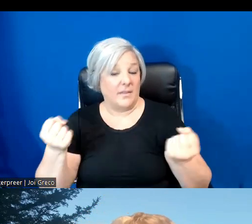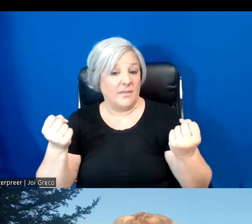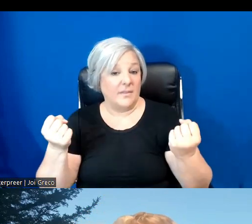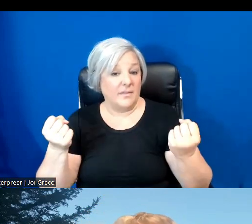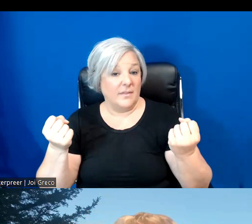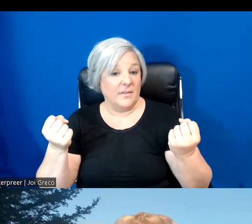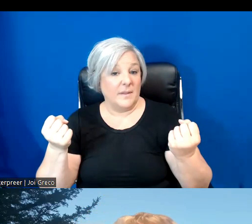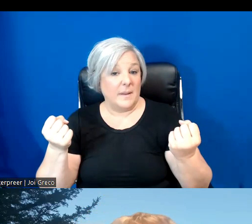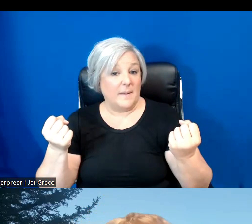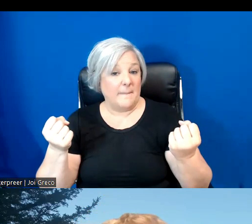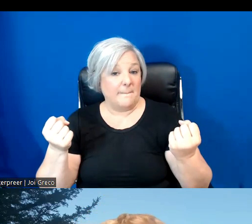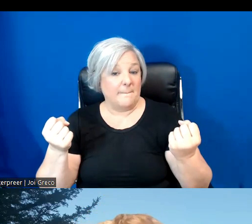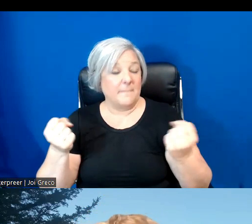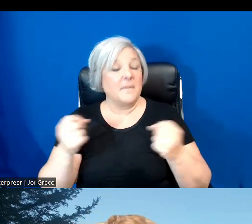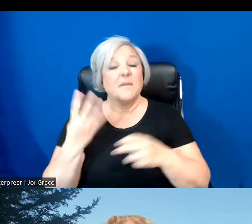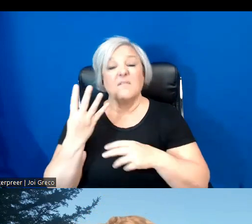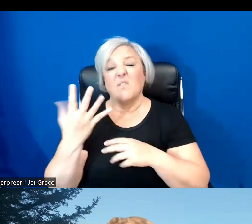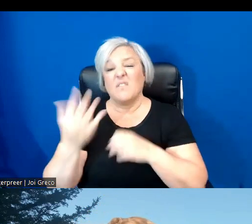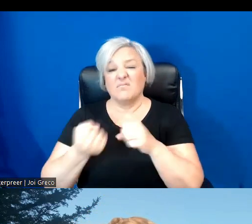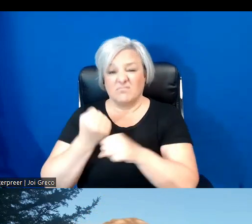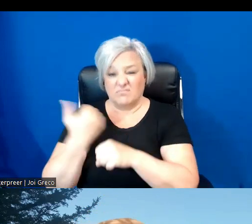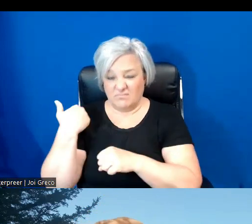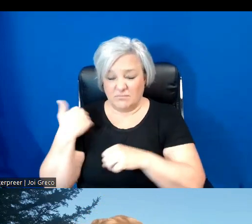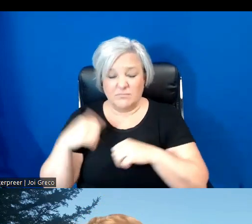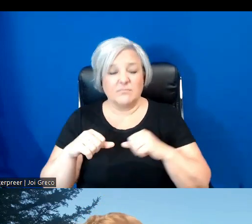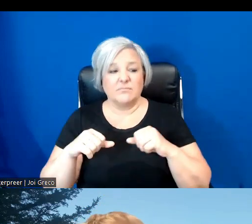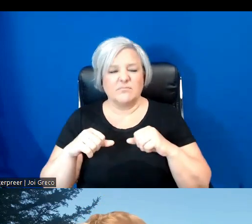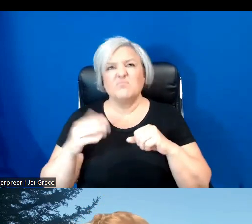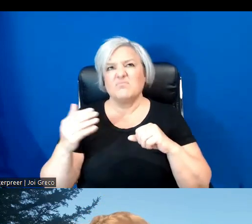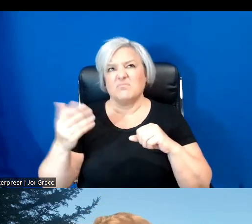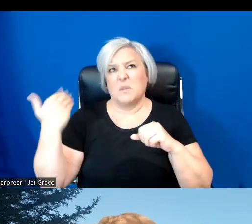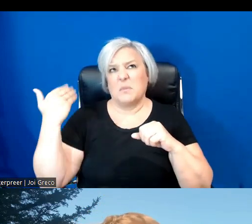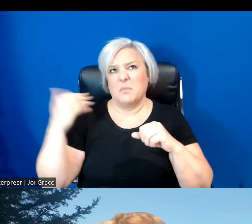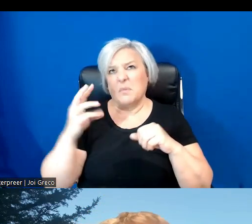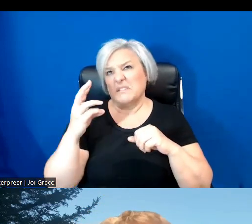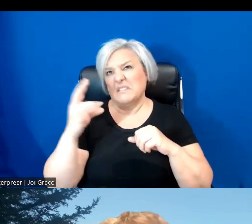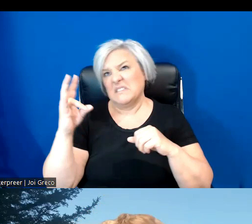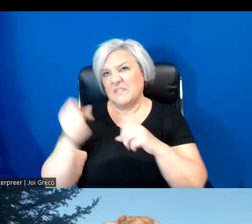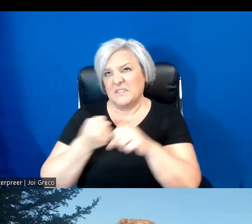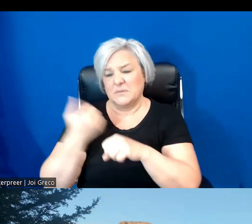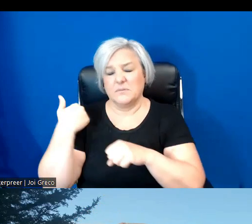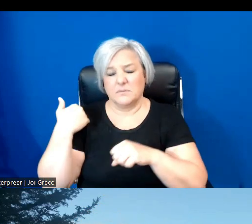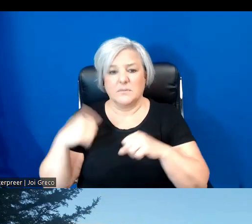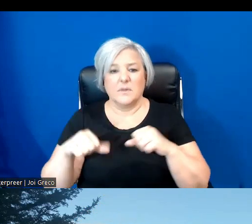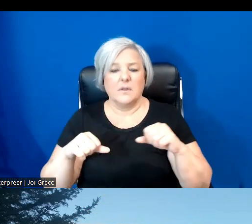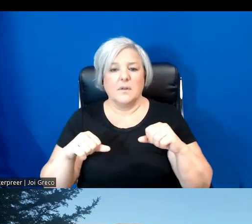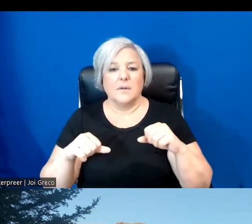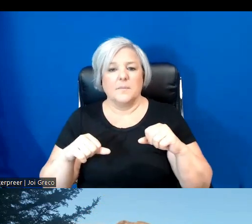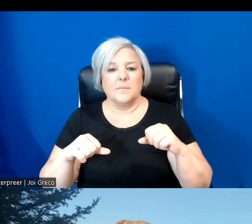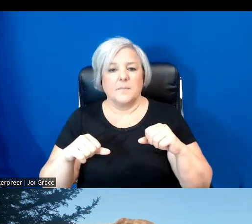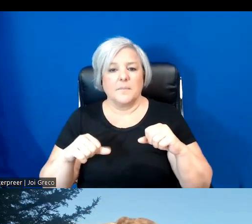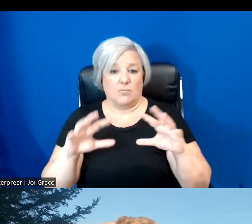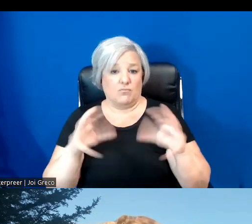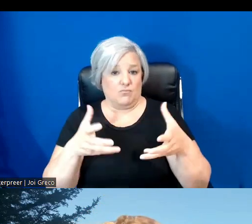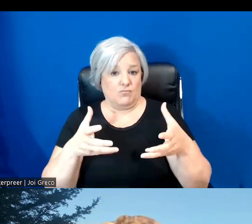so about 4 or 5 years ago, well, actually a little longer ago, maybe 6 or 7 years ago, a